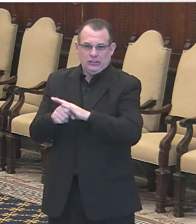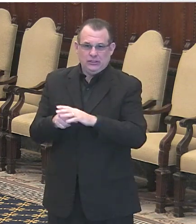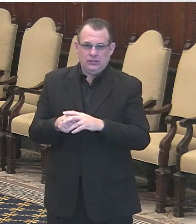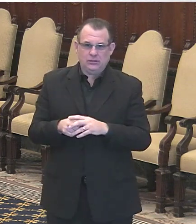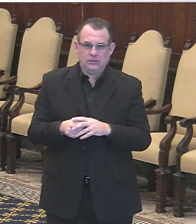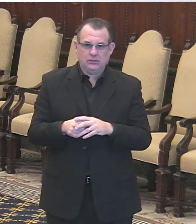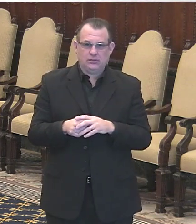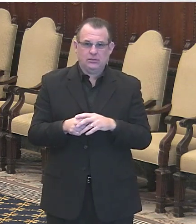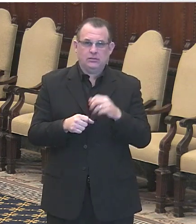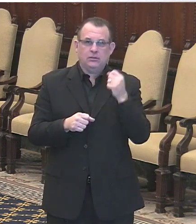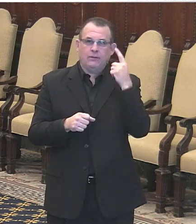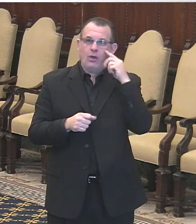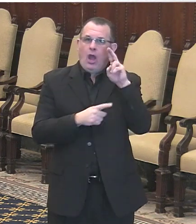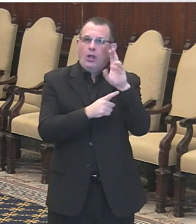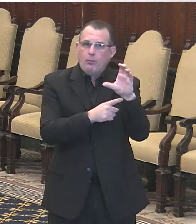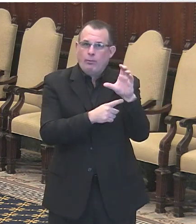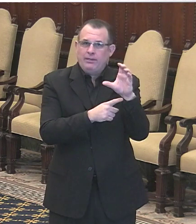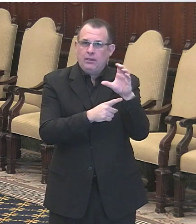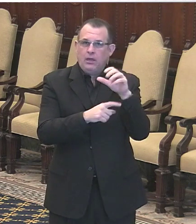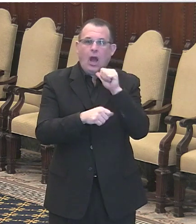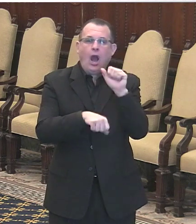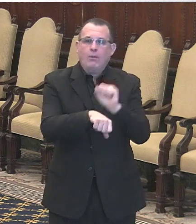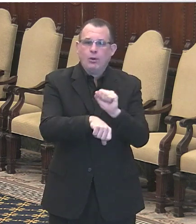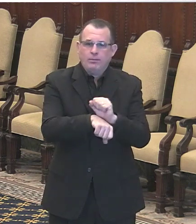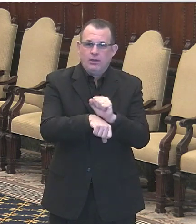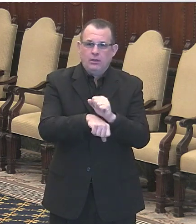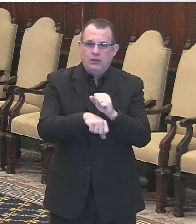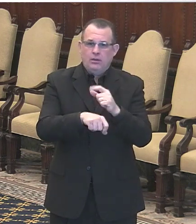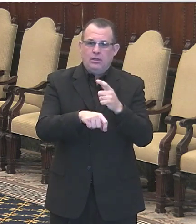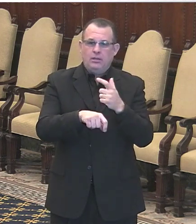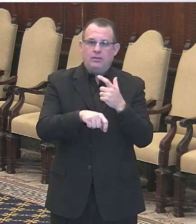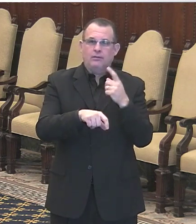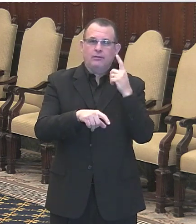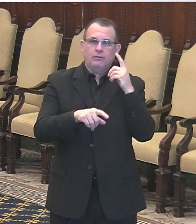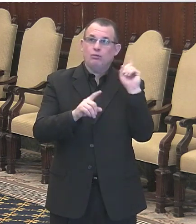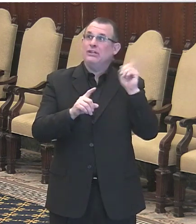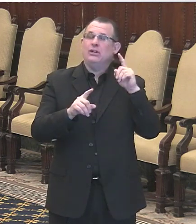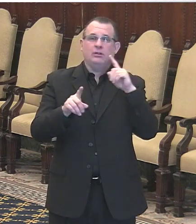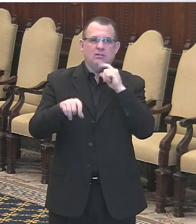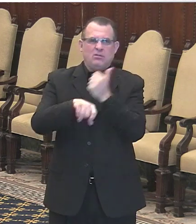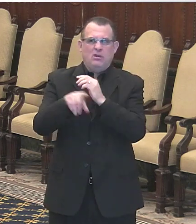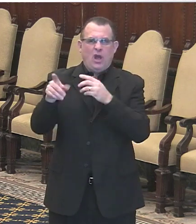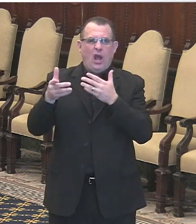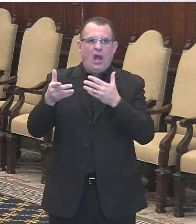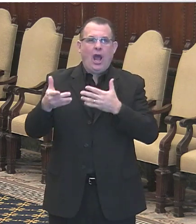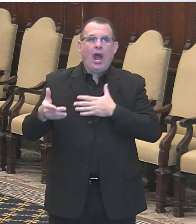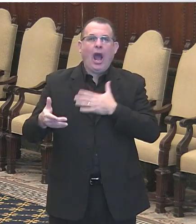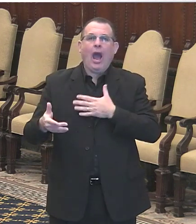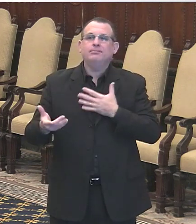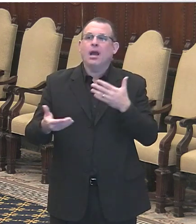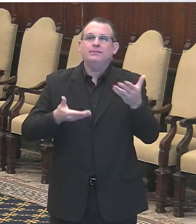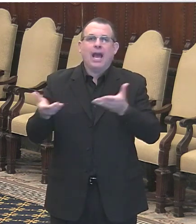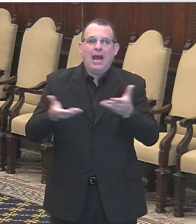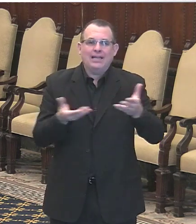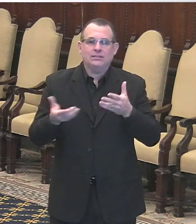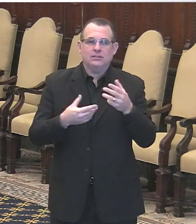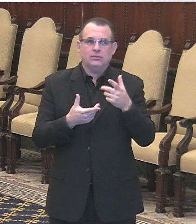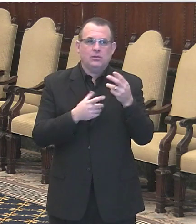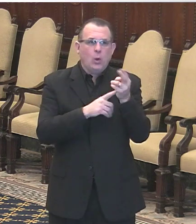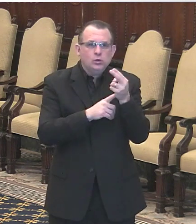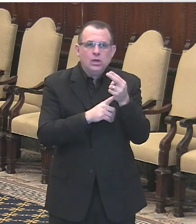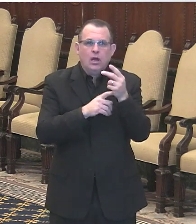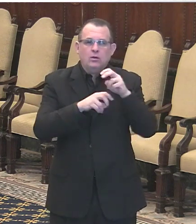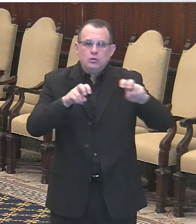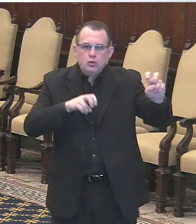And part of that is hospitality and leisure showing the biggest unemployment numbers for Philadelphia. How do you foresee